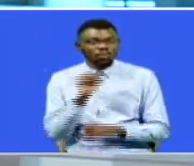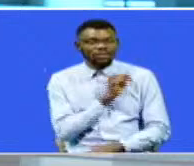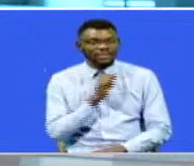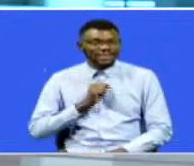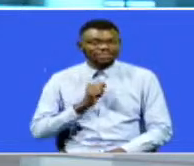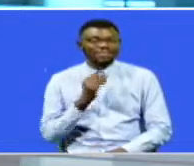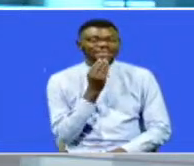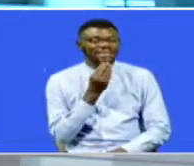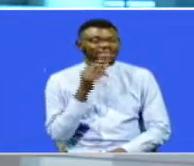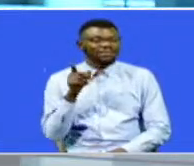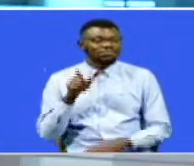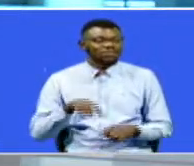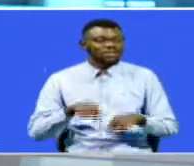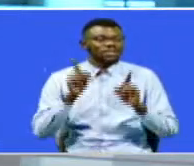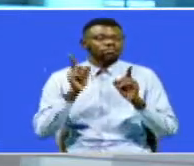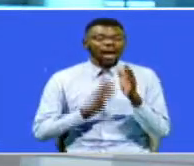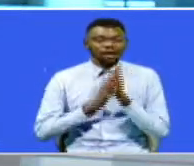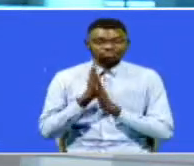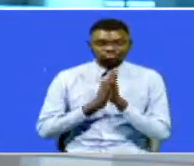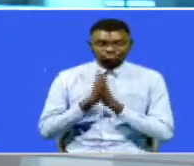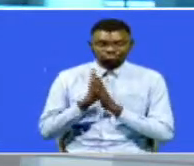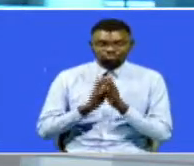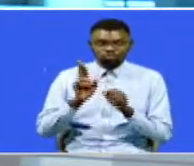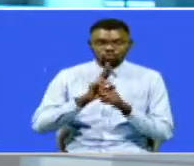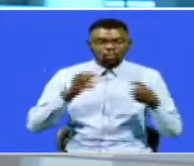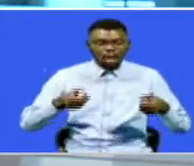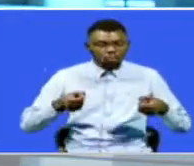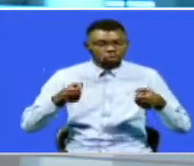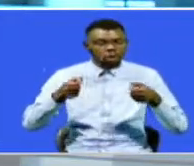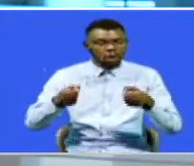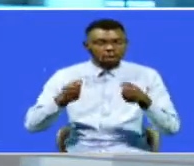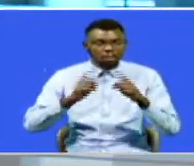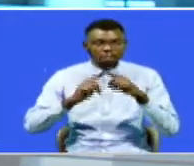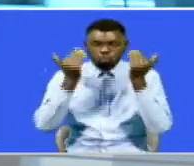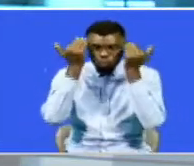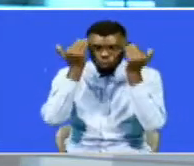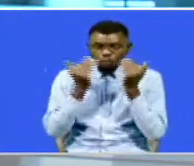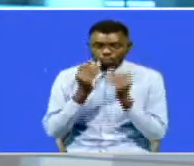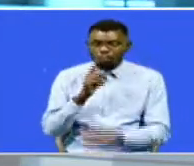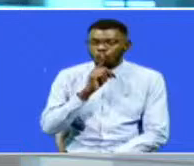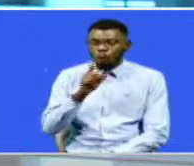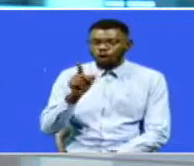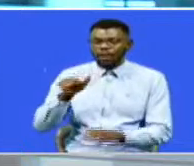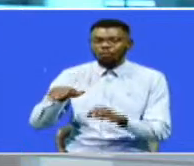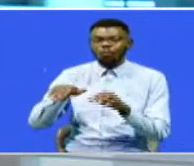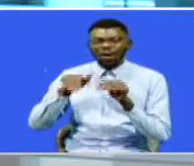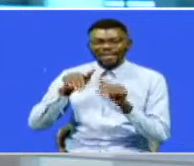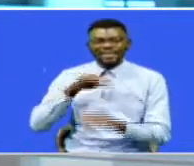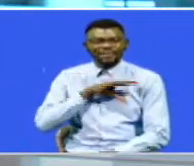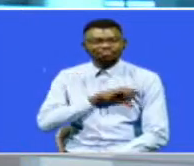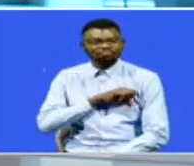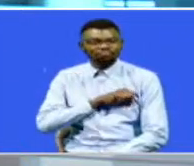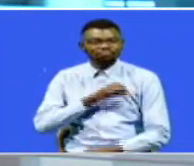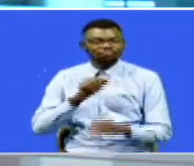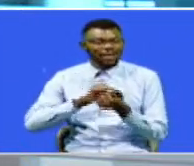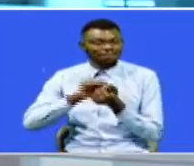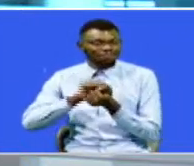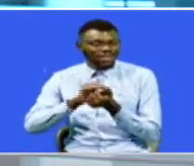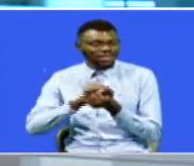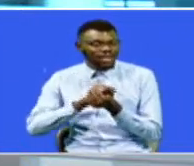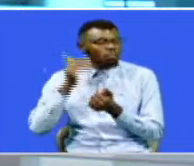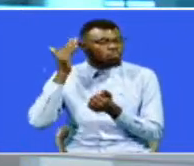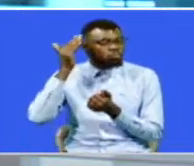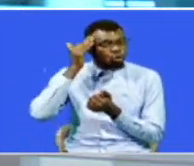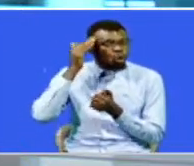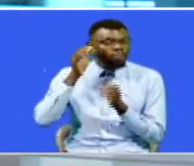be Nairobi's next governor under the UDA ticket, was ordered to wait until Friday to know whether his name will be included in the list